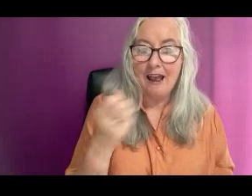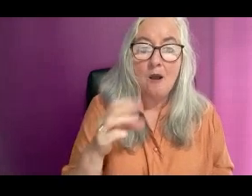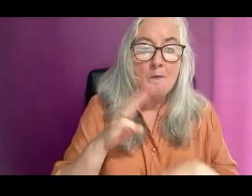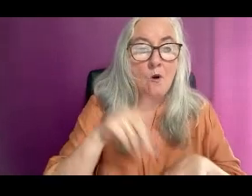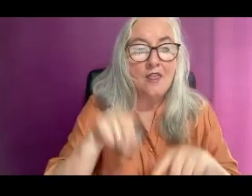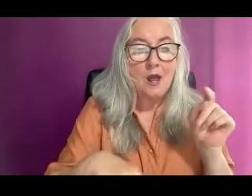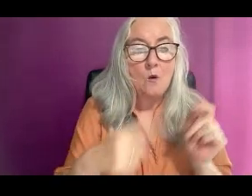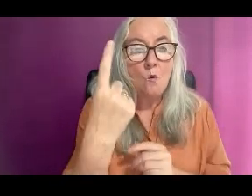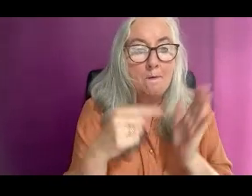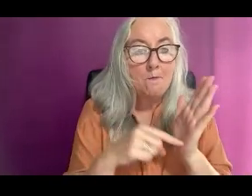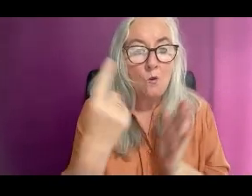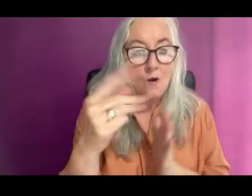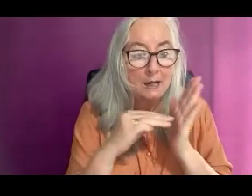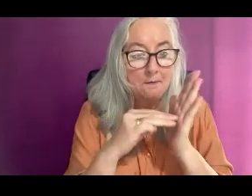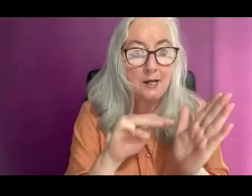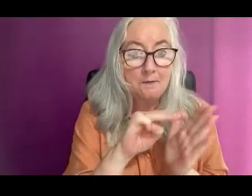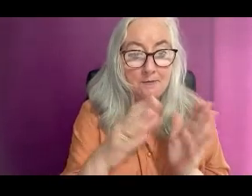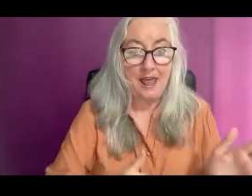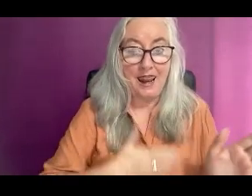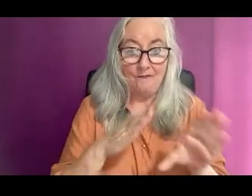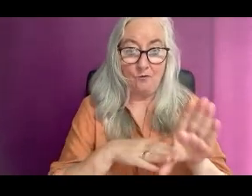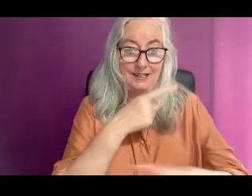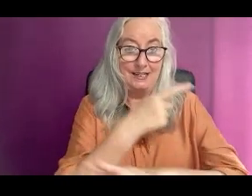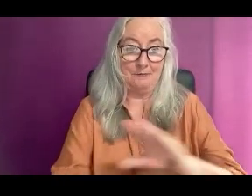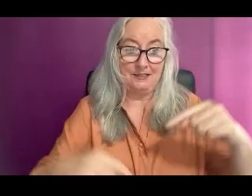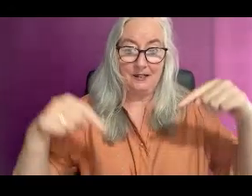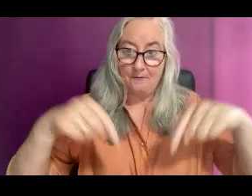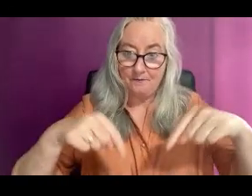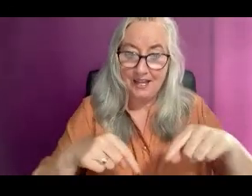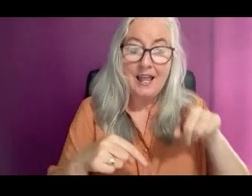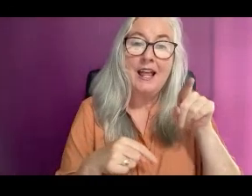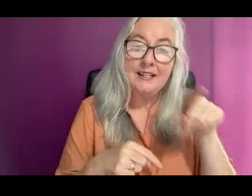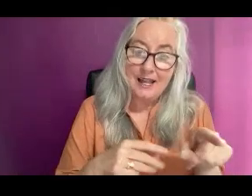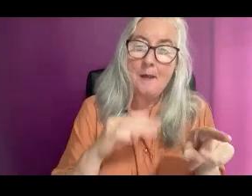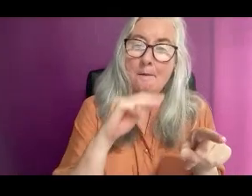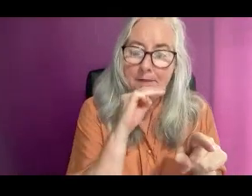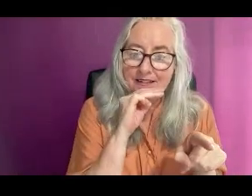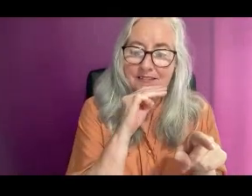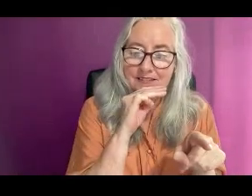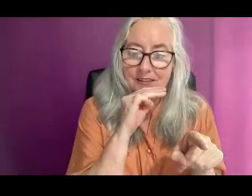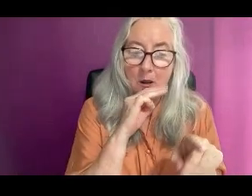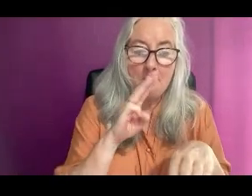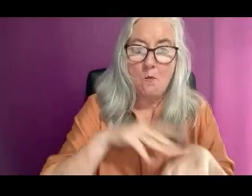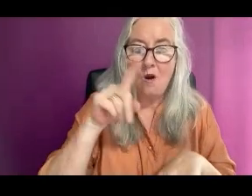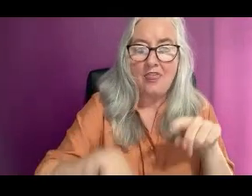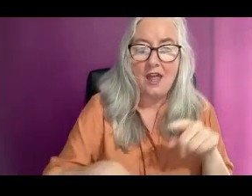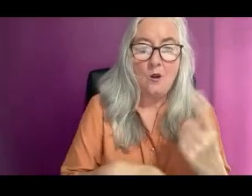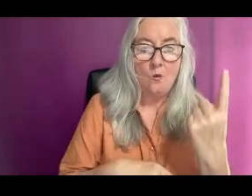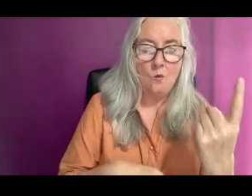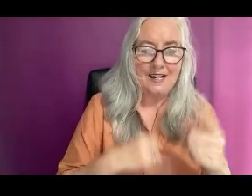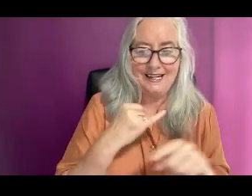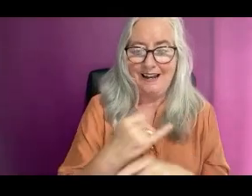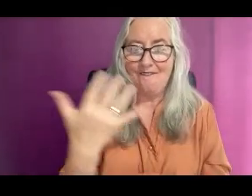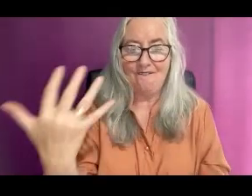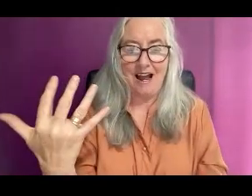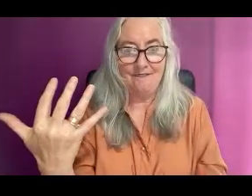1.1 million people living with a disability. To put that into perspective, so it's more than 1 in 5 of us.